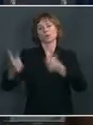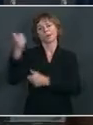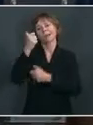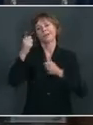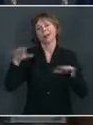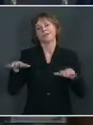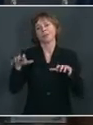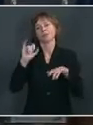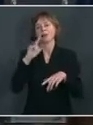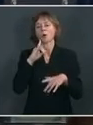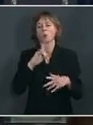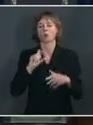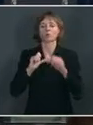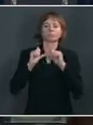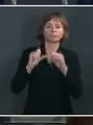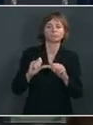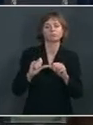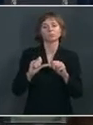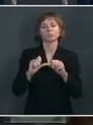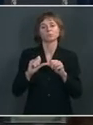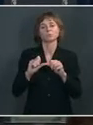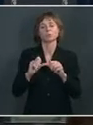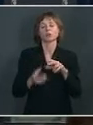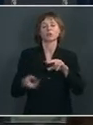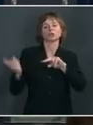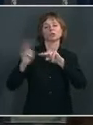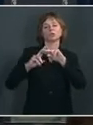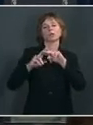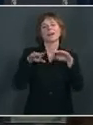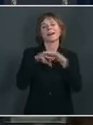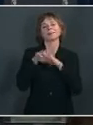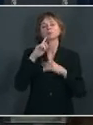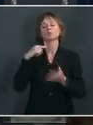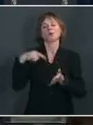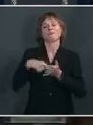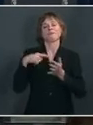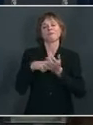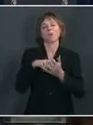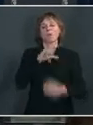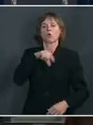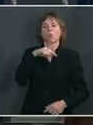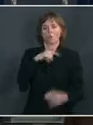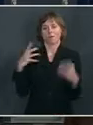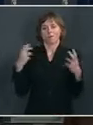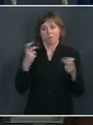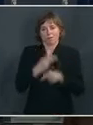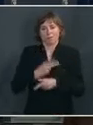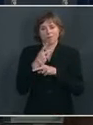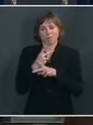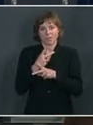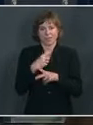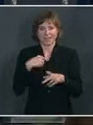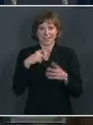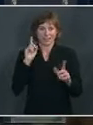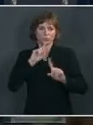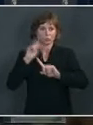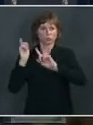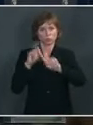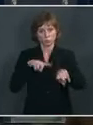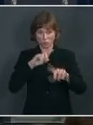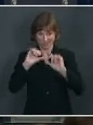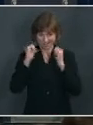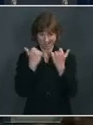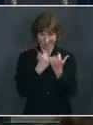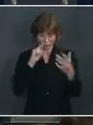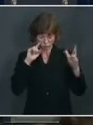Americans' access to quality, affordable health care. Specifically, he directed agencies to re-examine rules and other policies